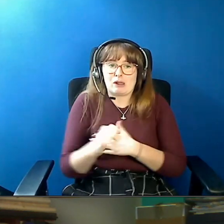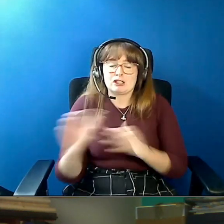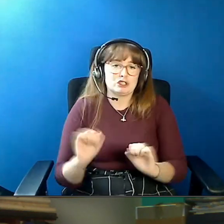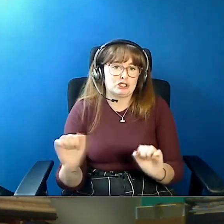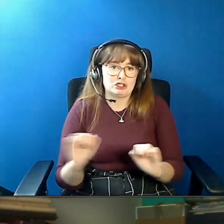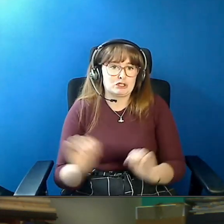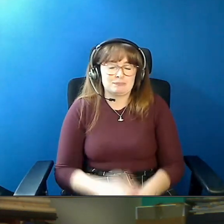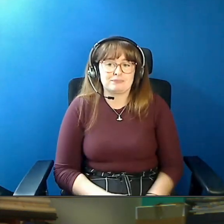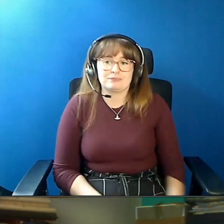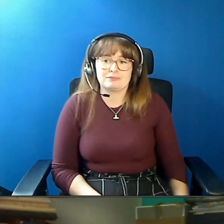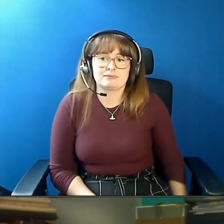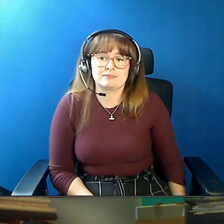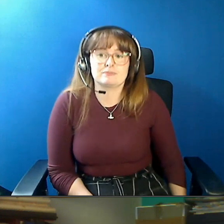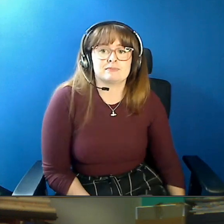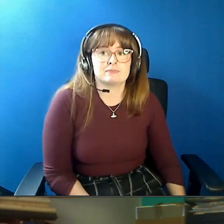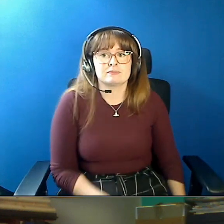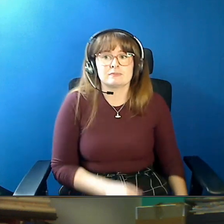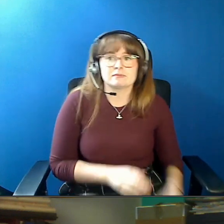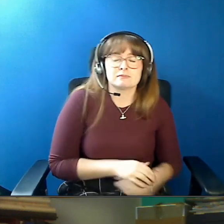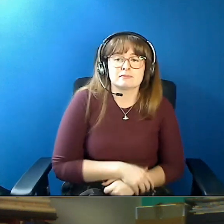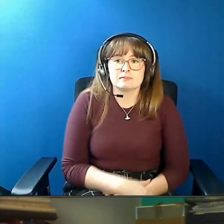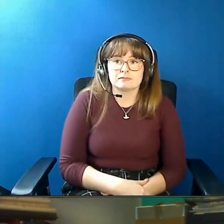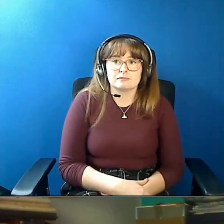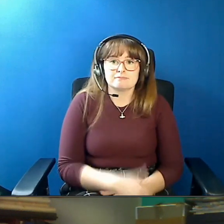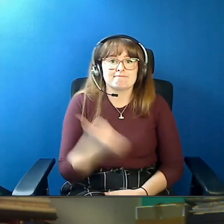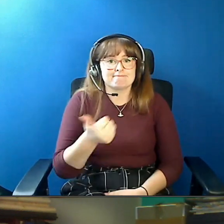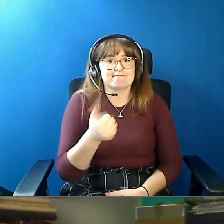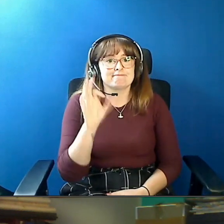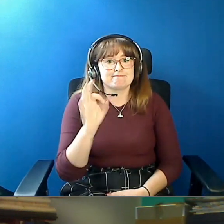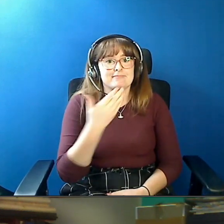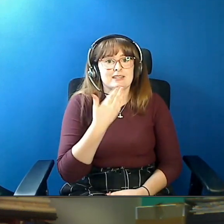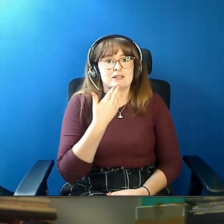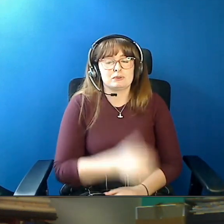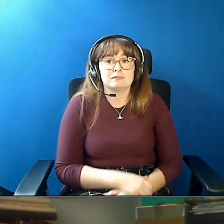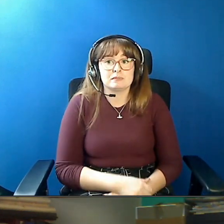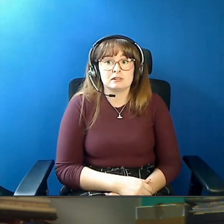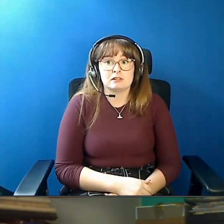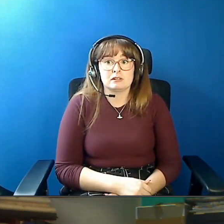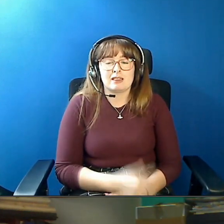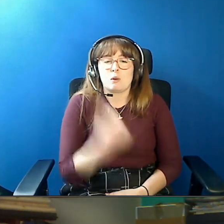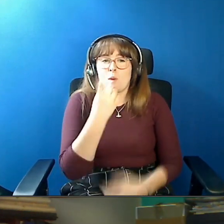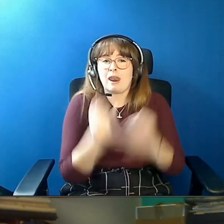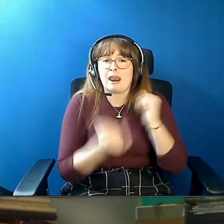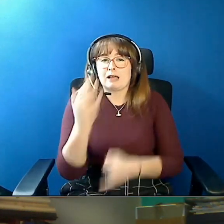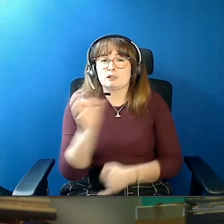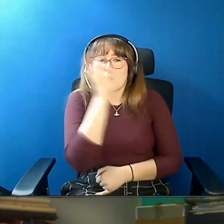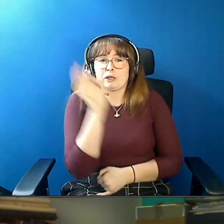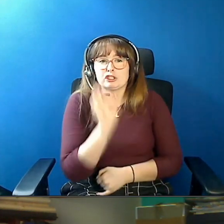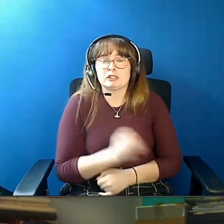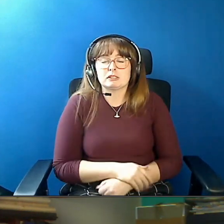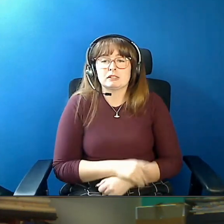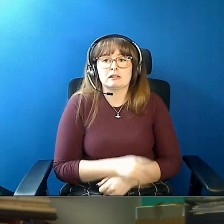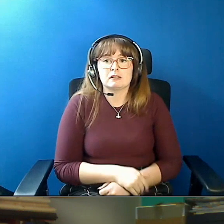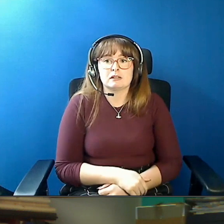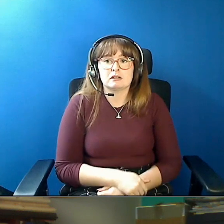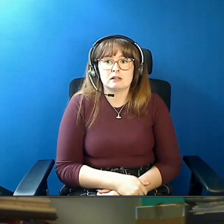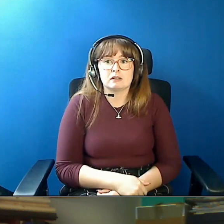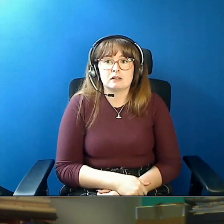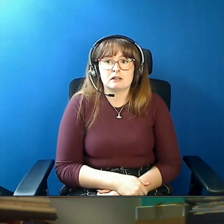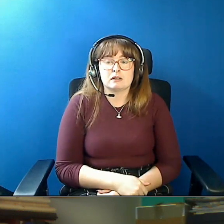time. Great, thank you. And so maybe one final one. How much of a role do you see